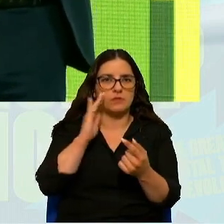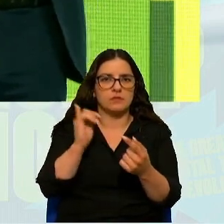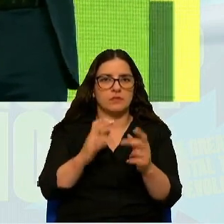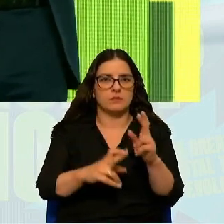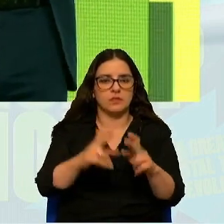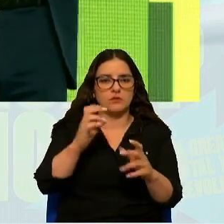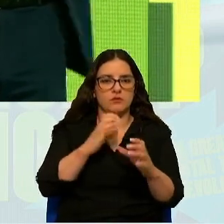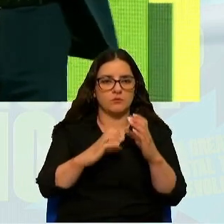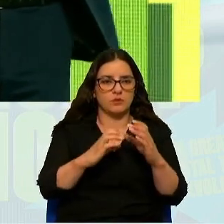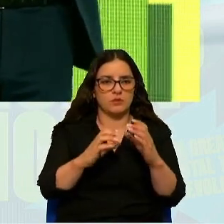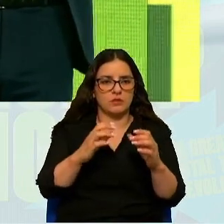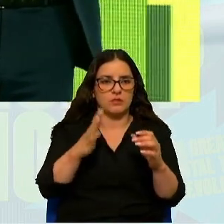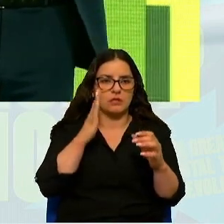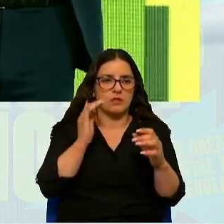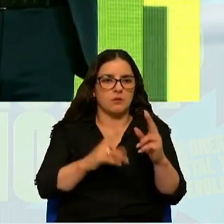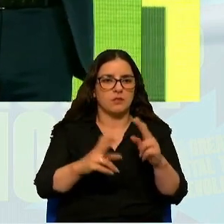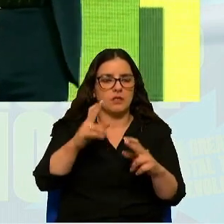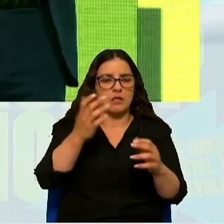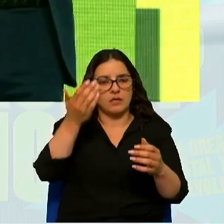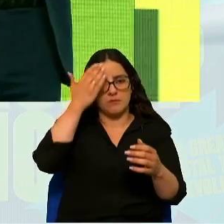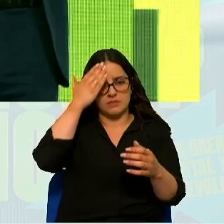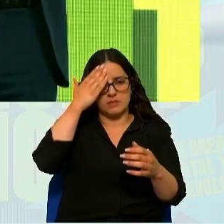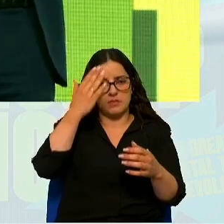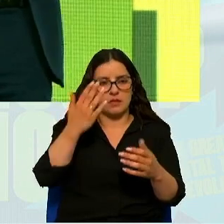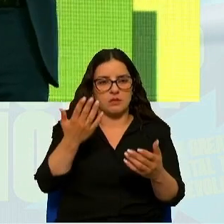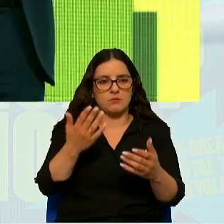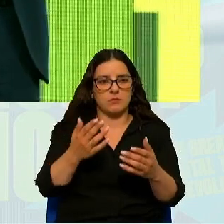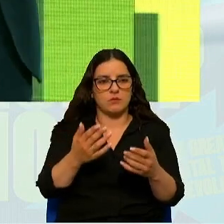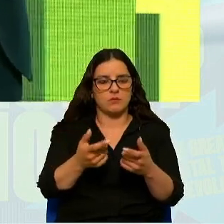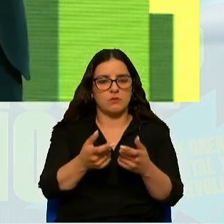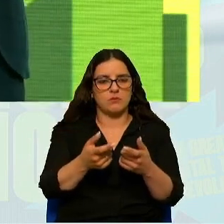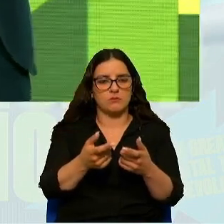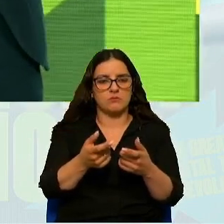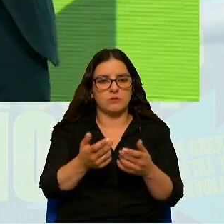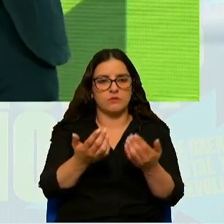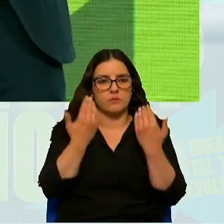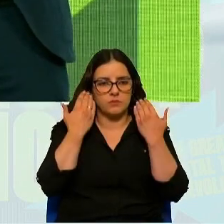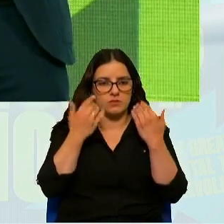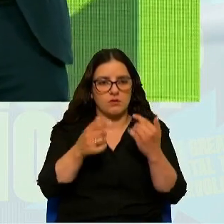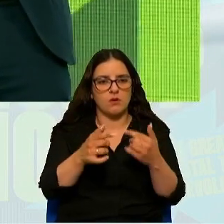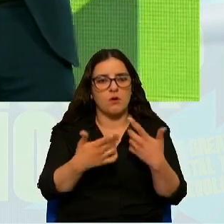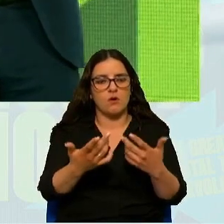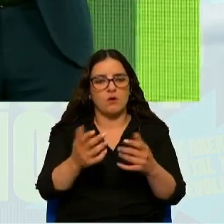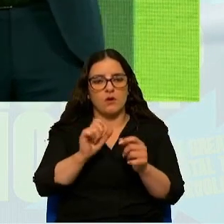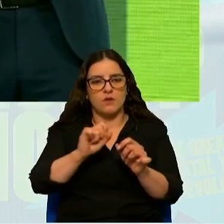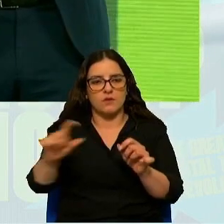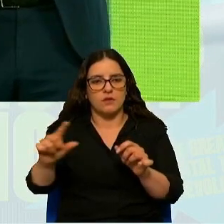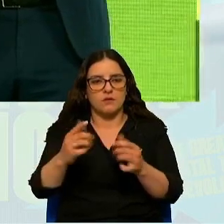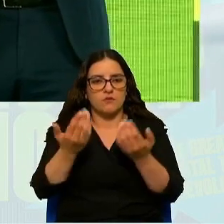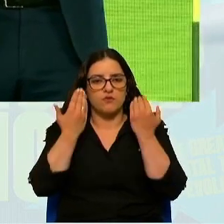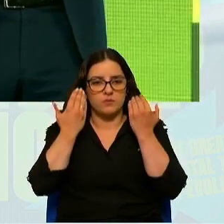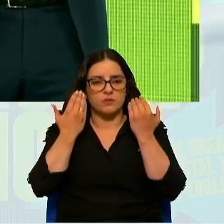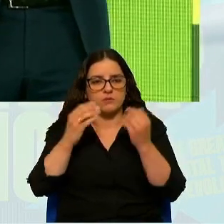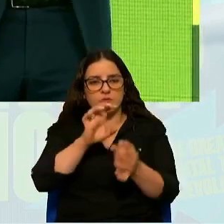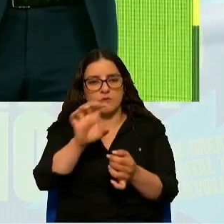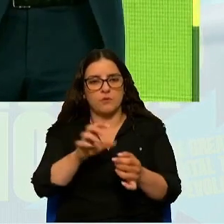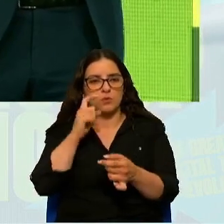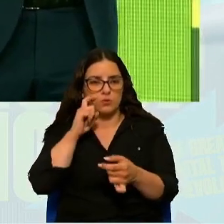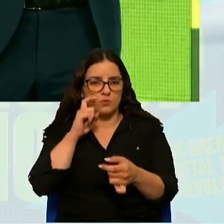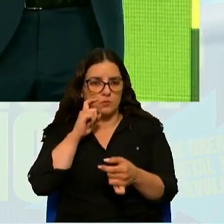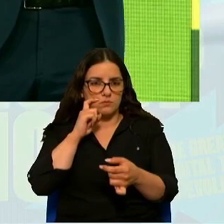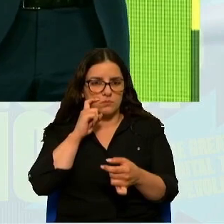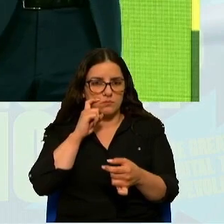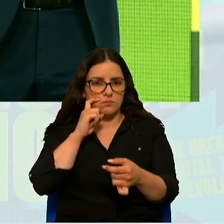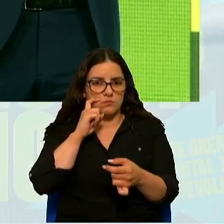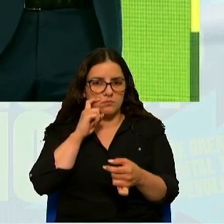capacity of my communication channel to send more information by using quantum technology, or to send